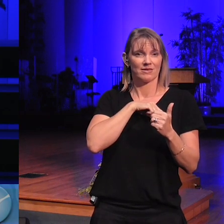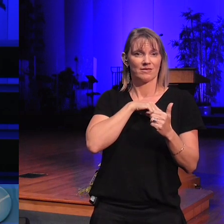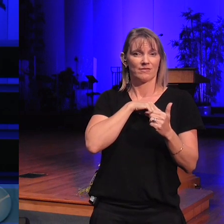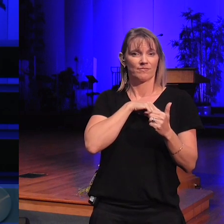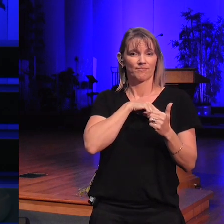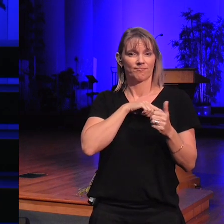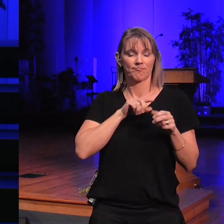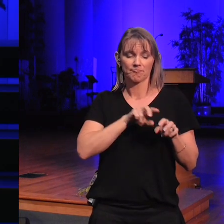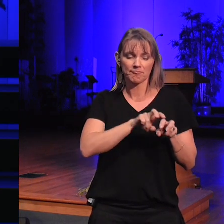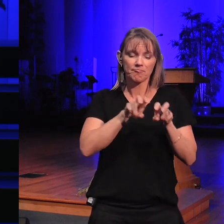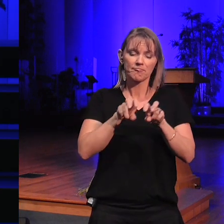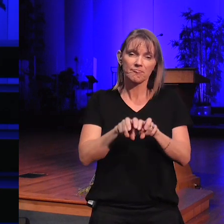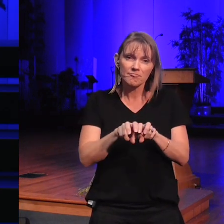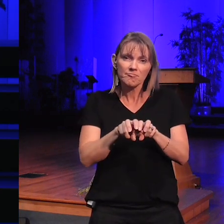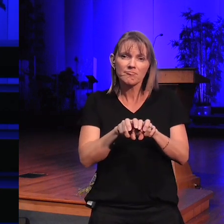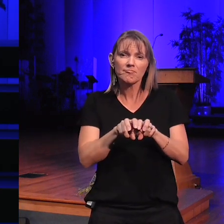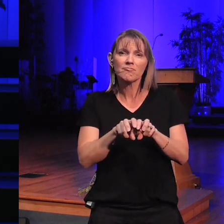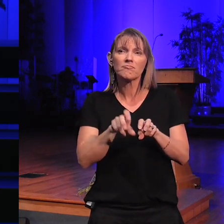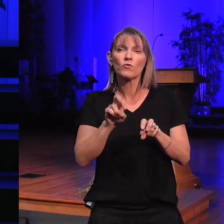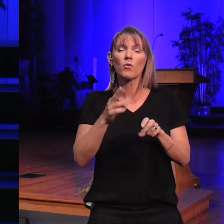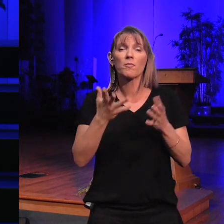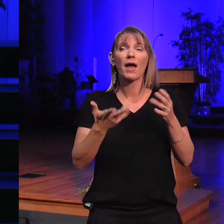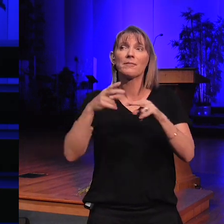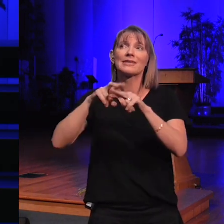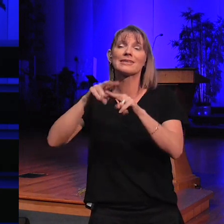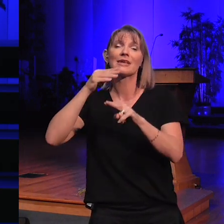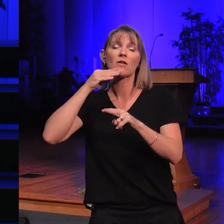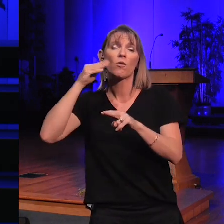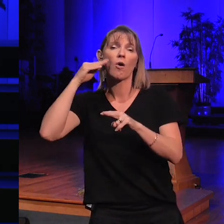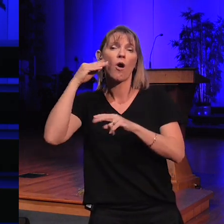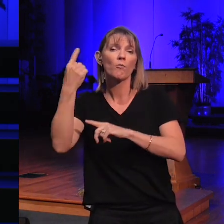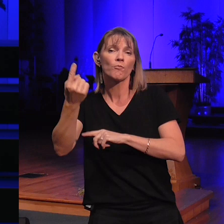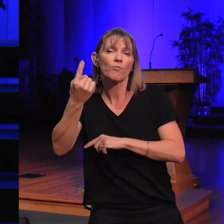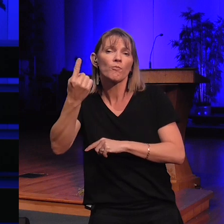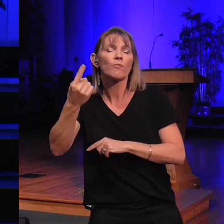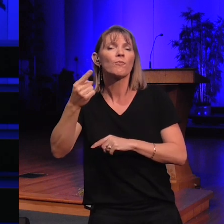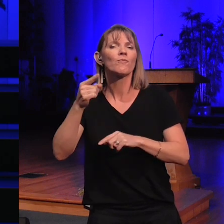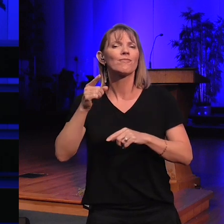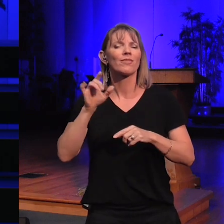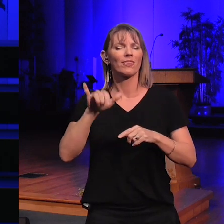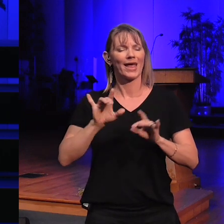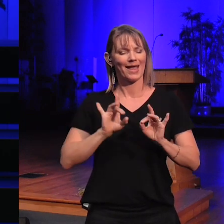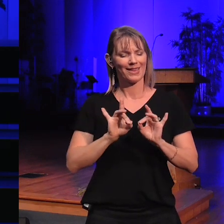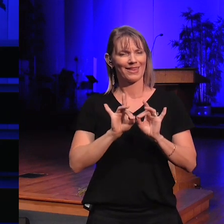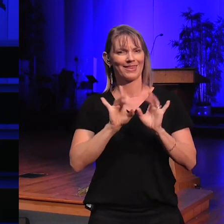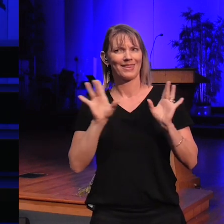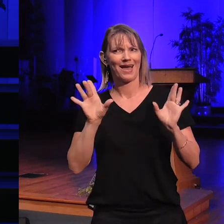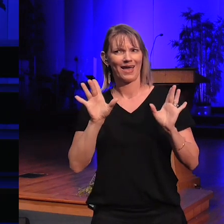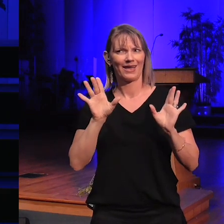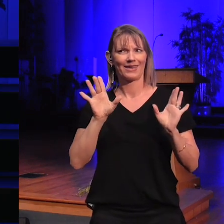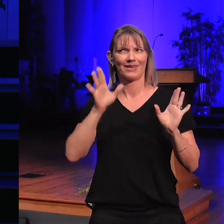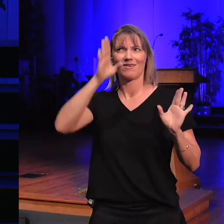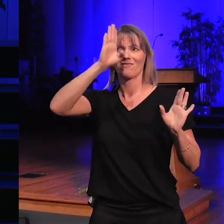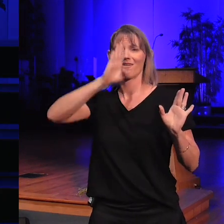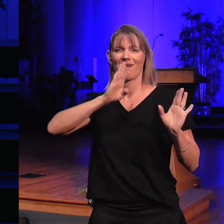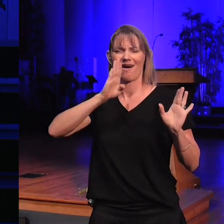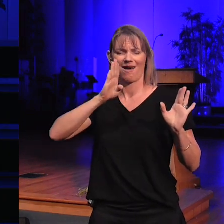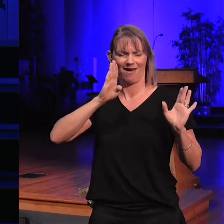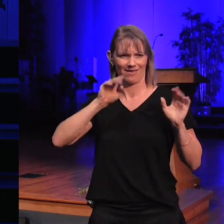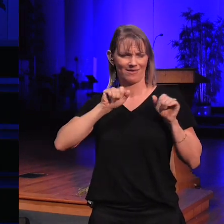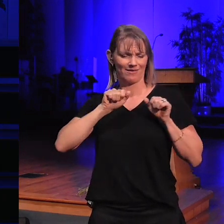sit next to our neighbor or we sit at home, we feel that light that light that's